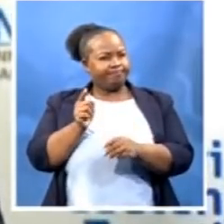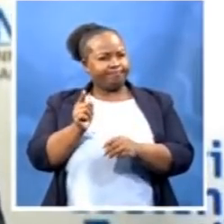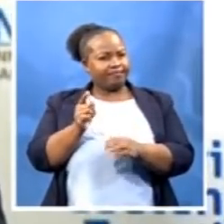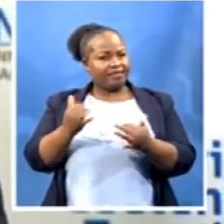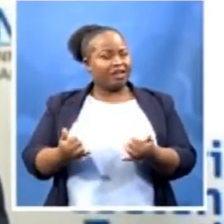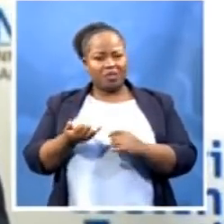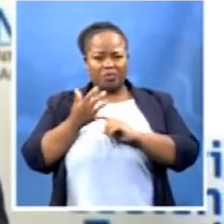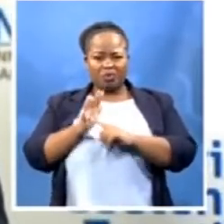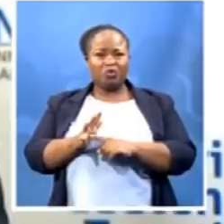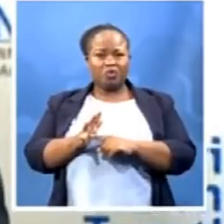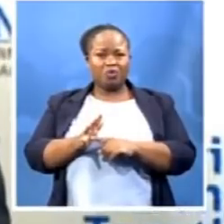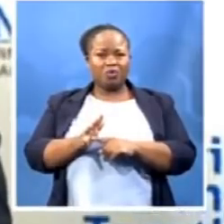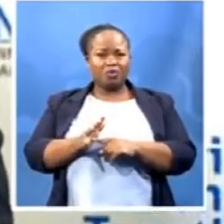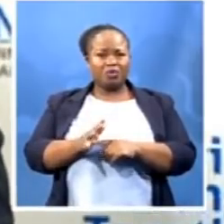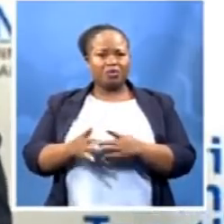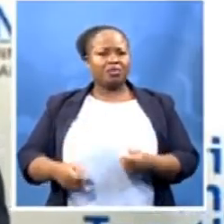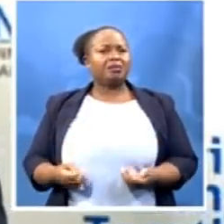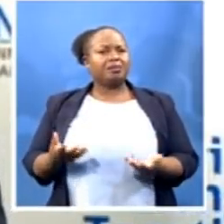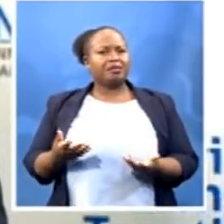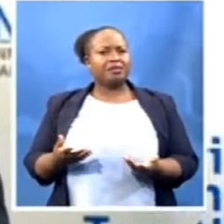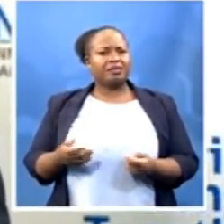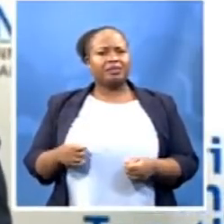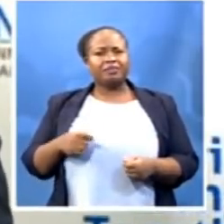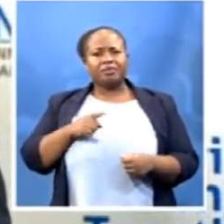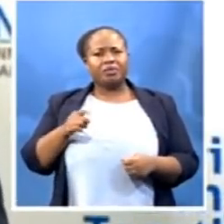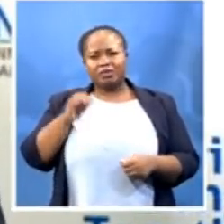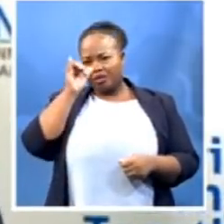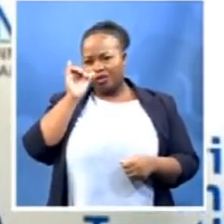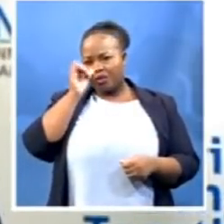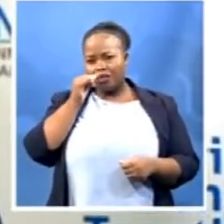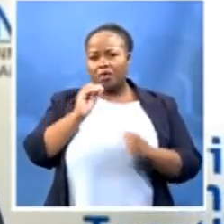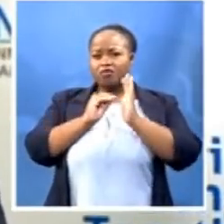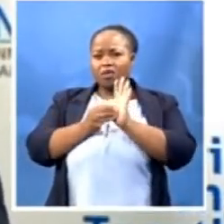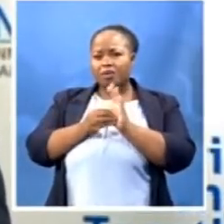inhumane these criminal syndicates are, because they